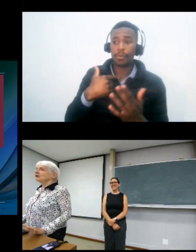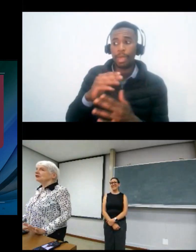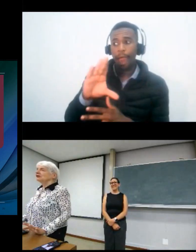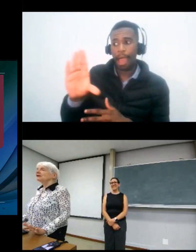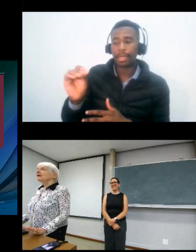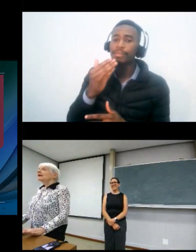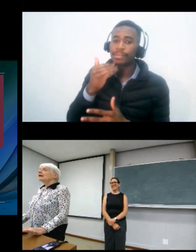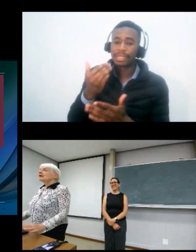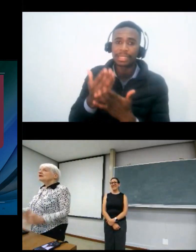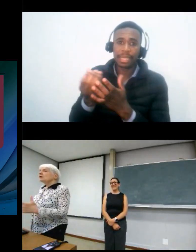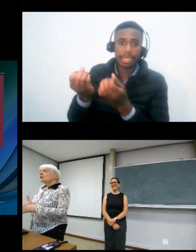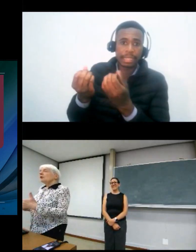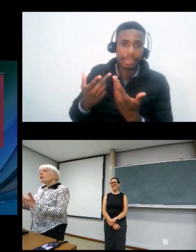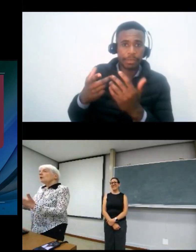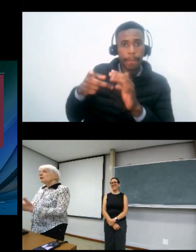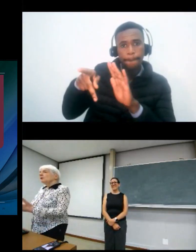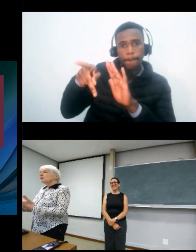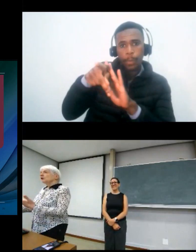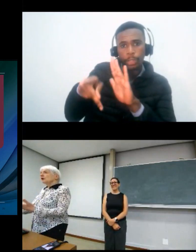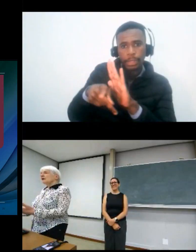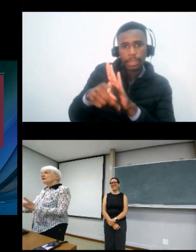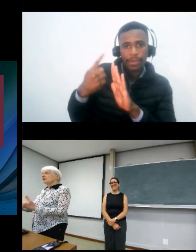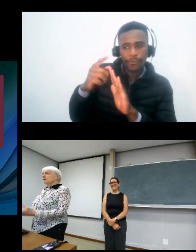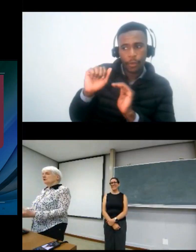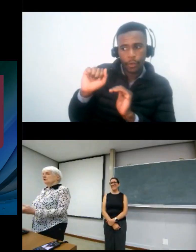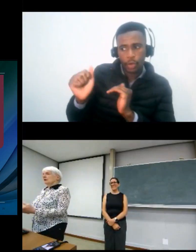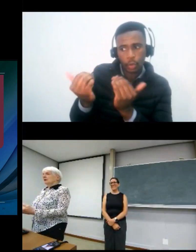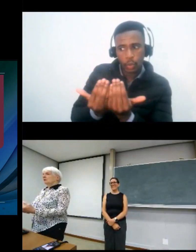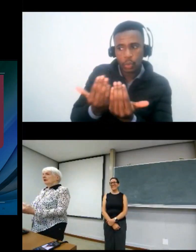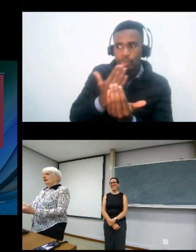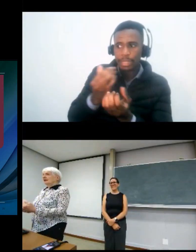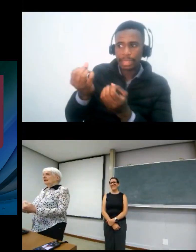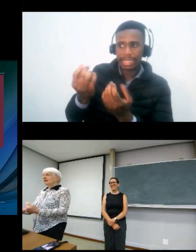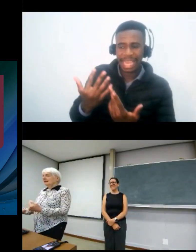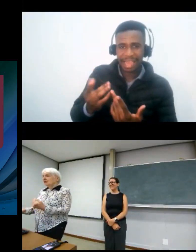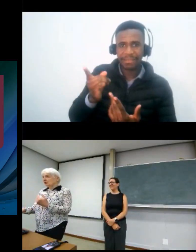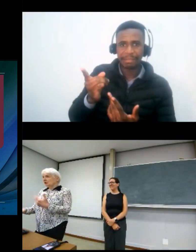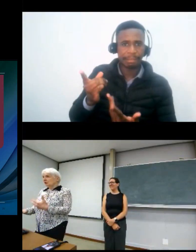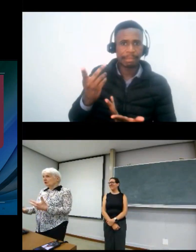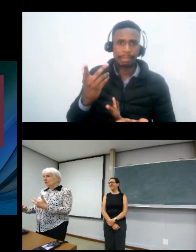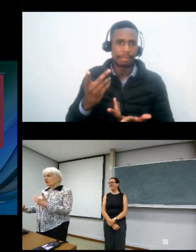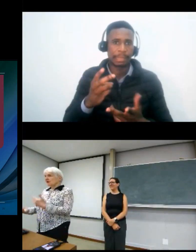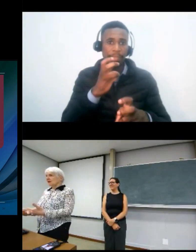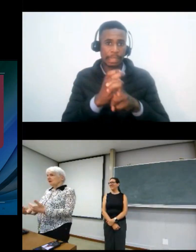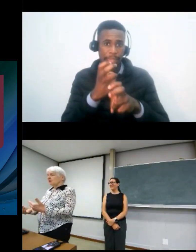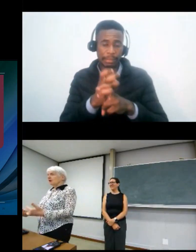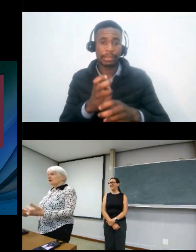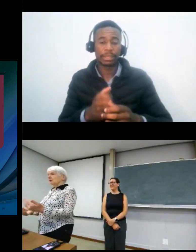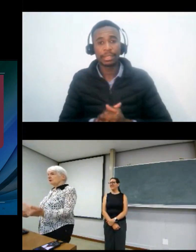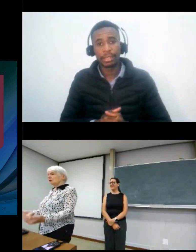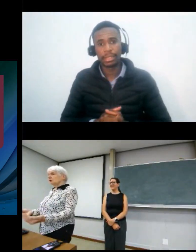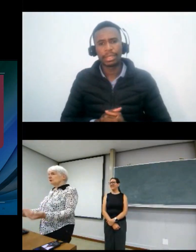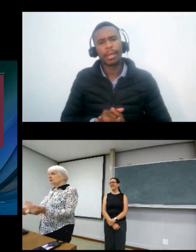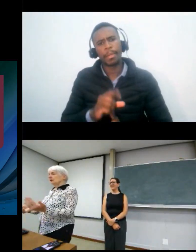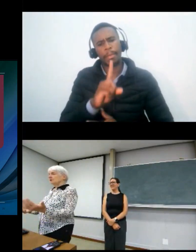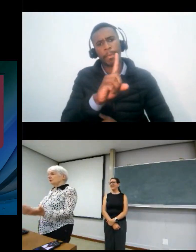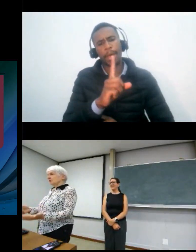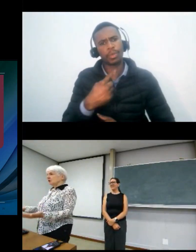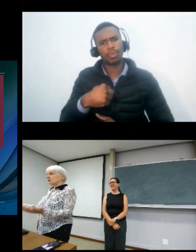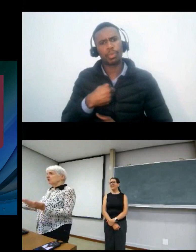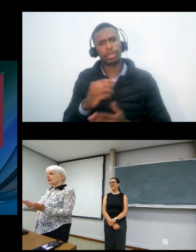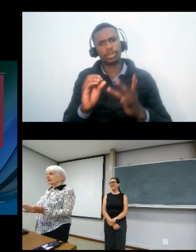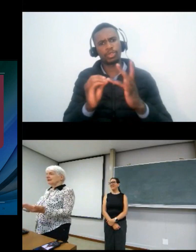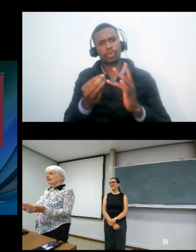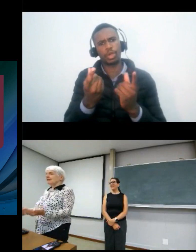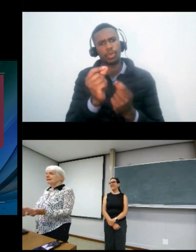can be a bit difficult. So what we will try to do anyway is to see whether a school